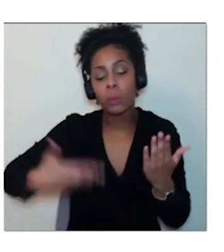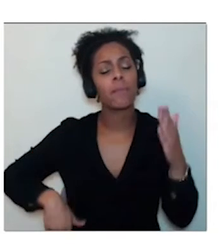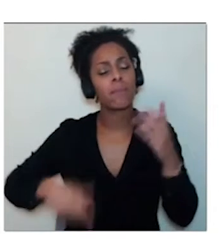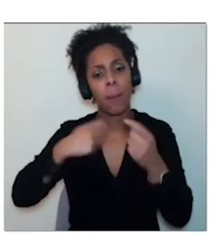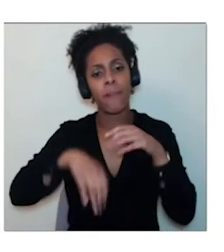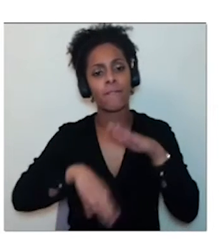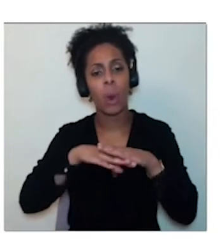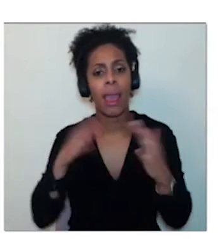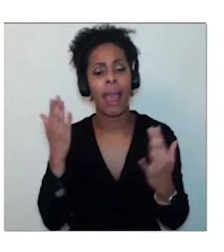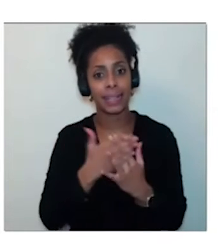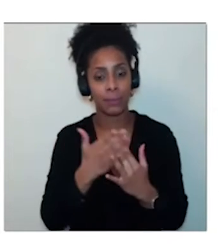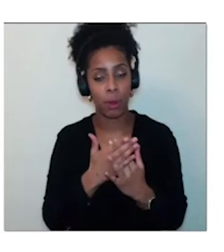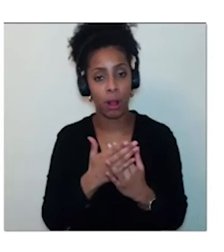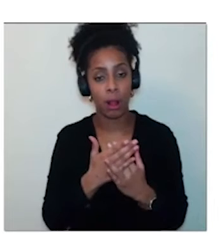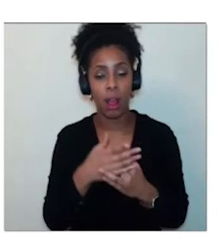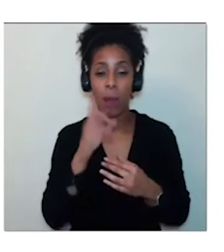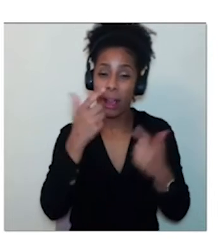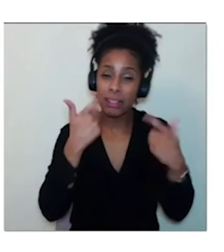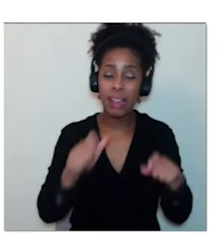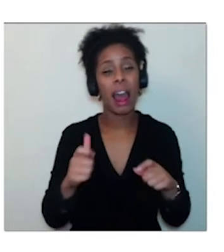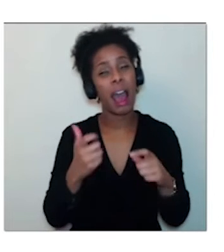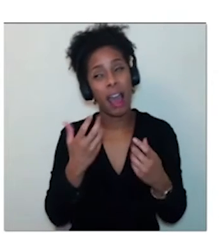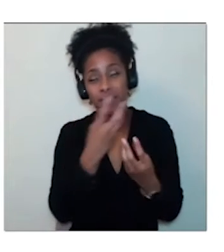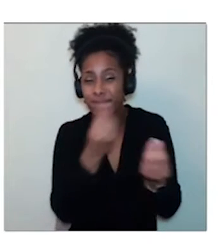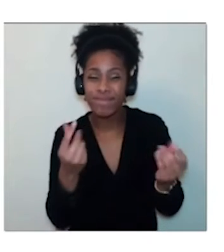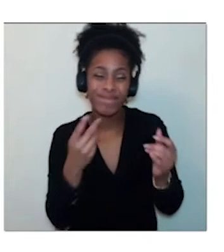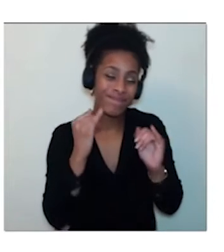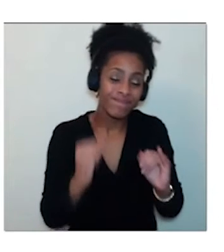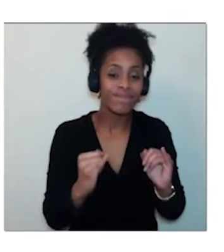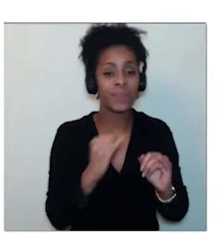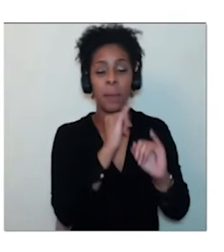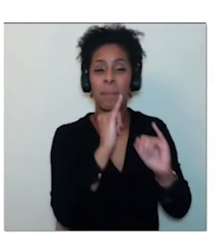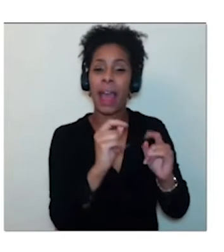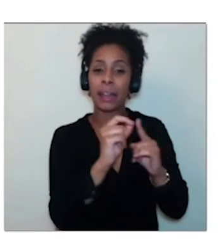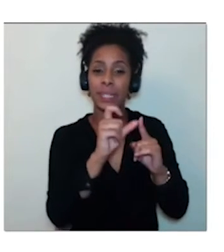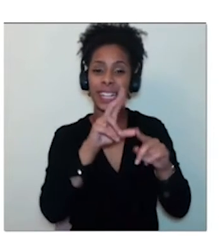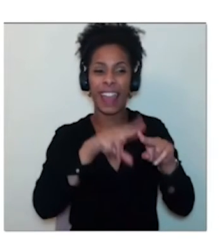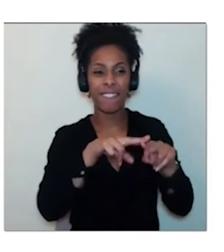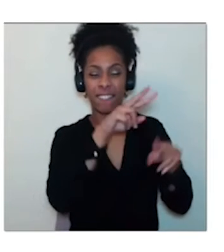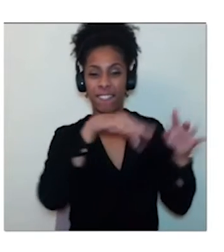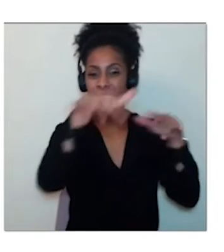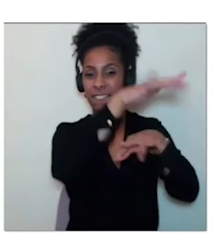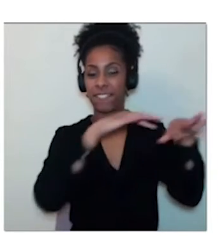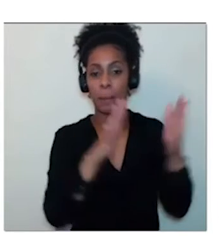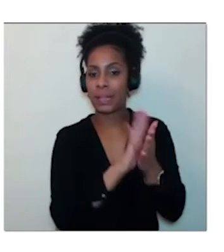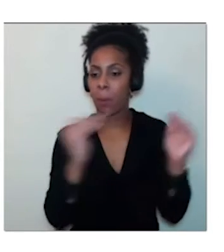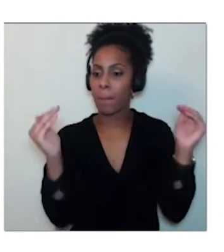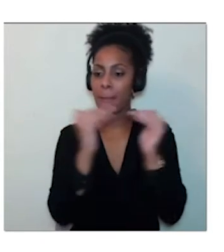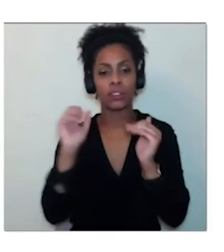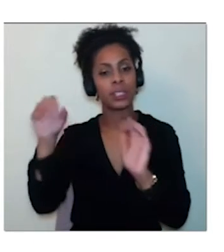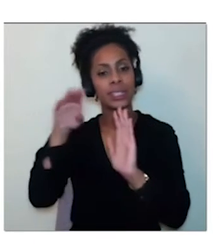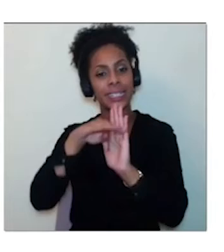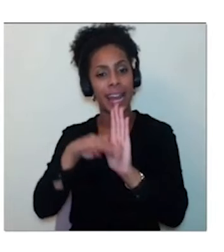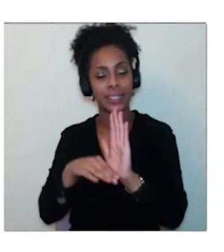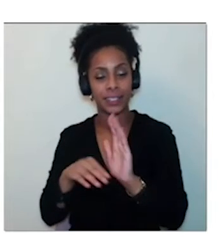are still many examples of bad PDF that fail to reach accessible standards. PDF similarity to the